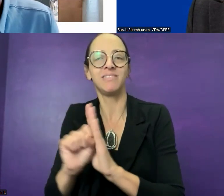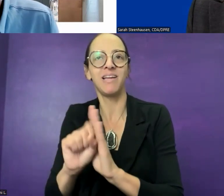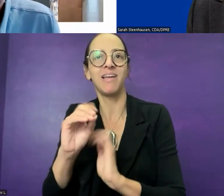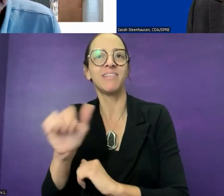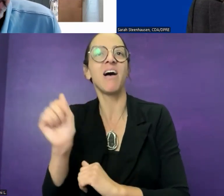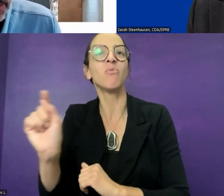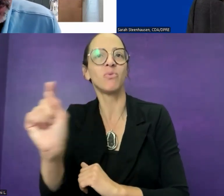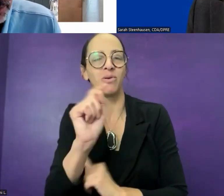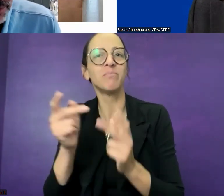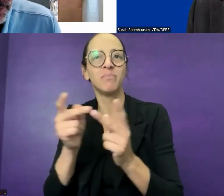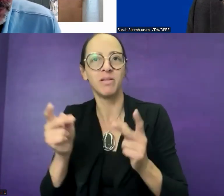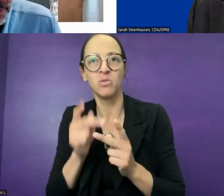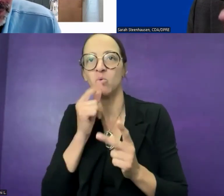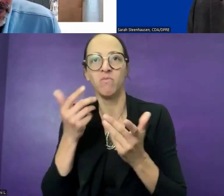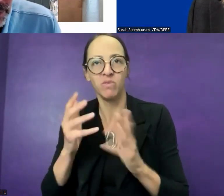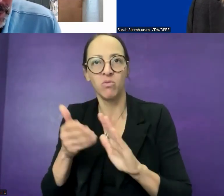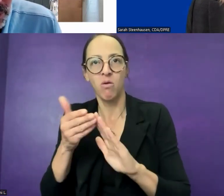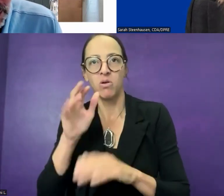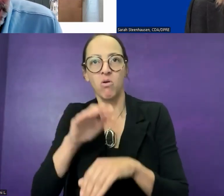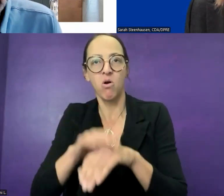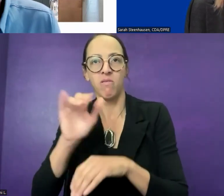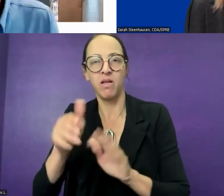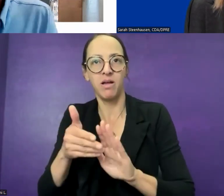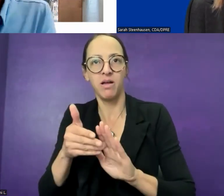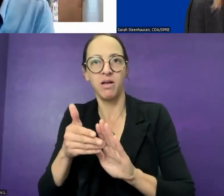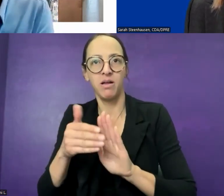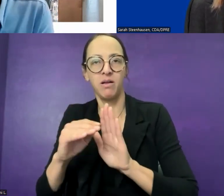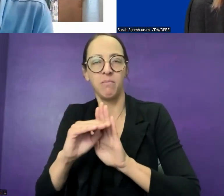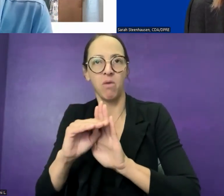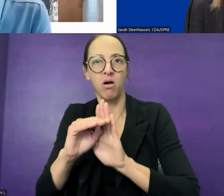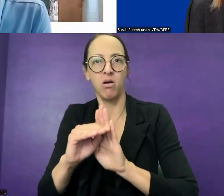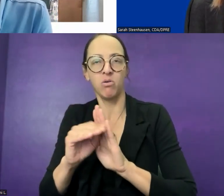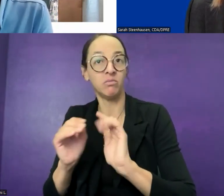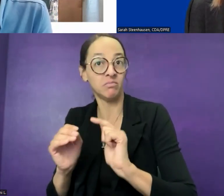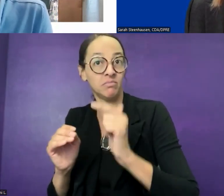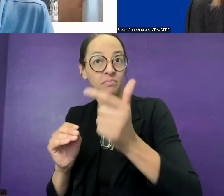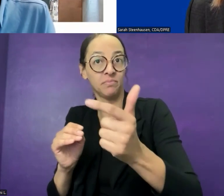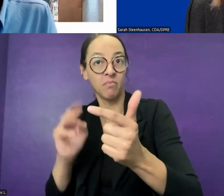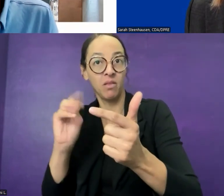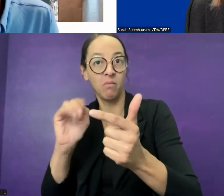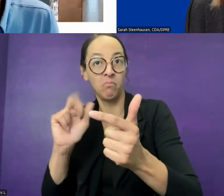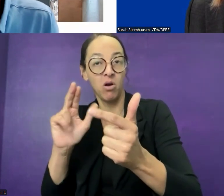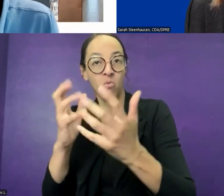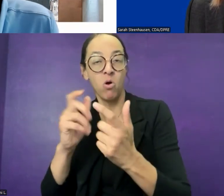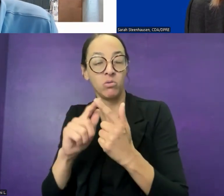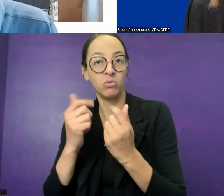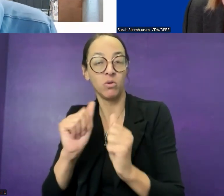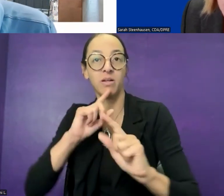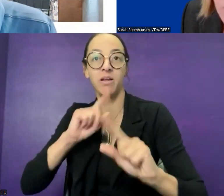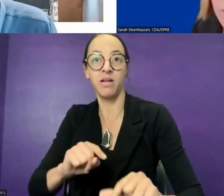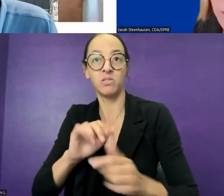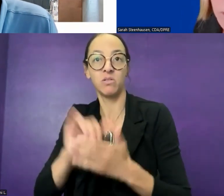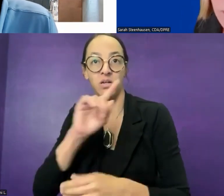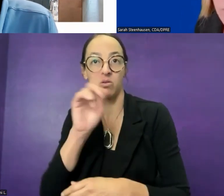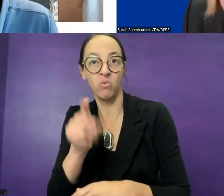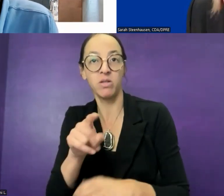Mark, do you want to take a stab at that question? I think part of what we're going to be doing is looking at